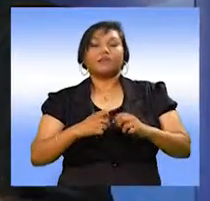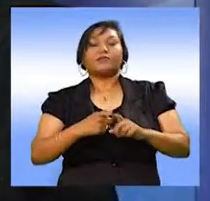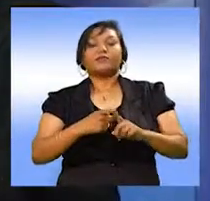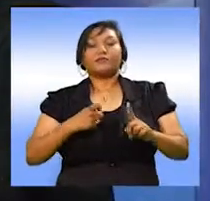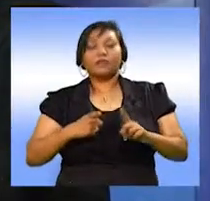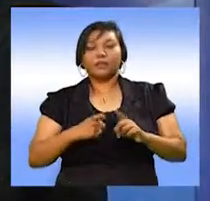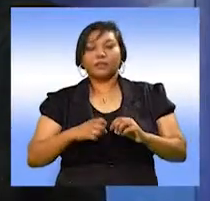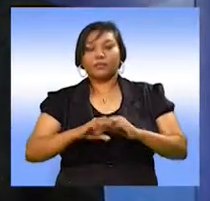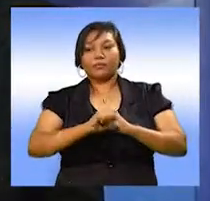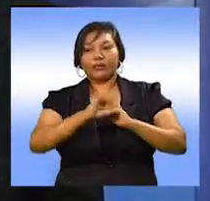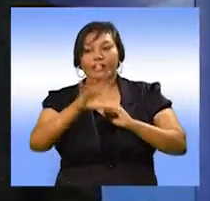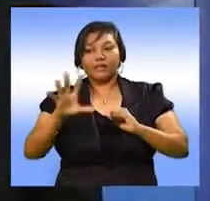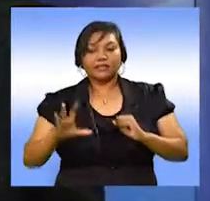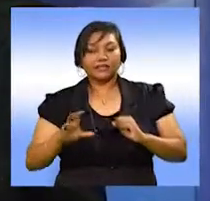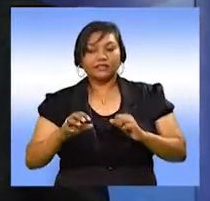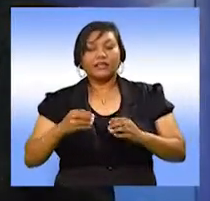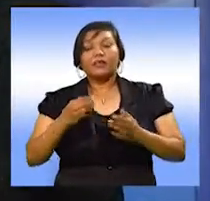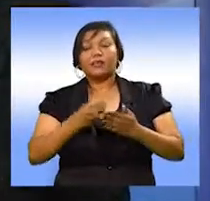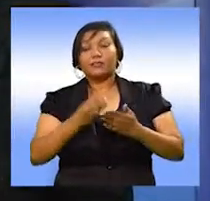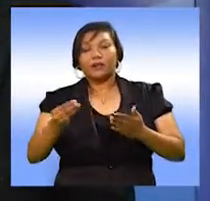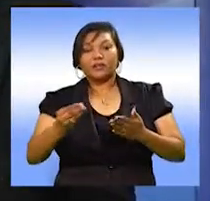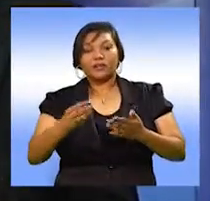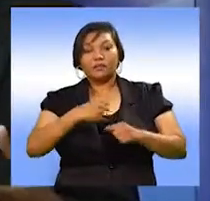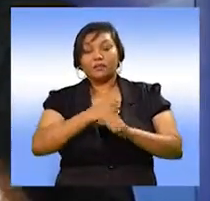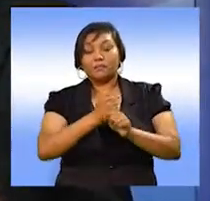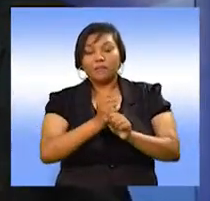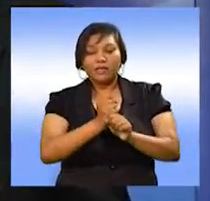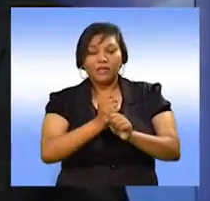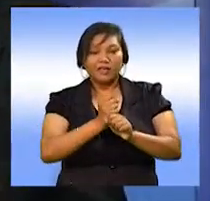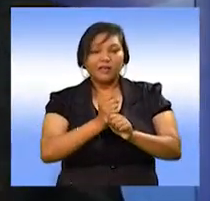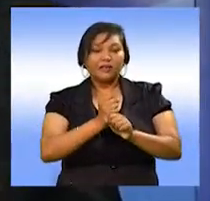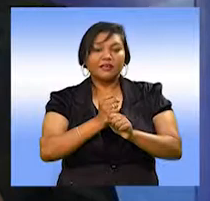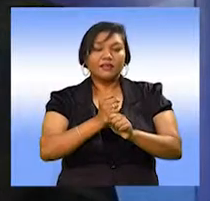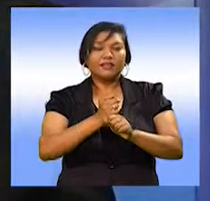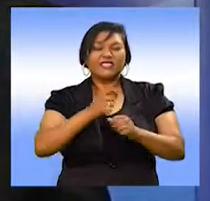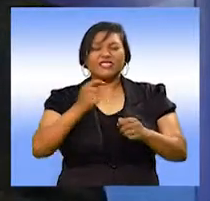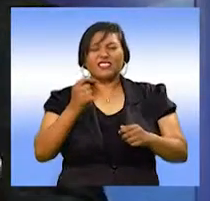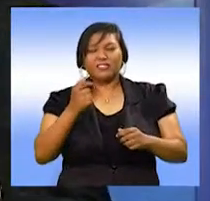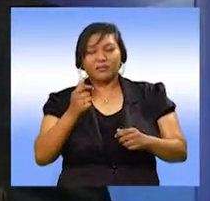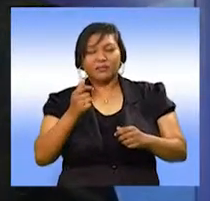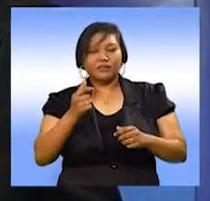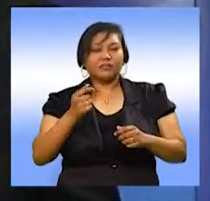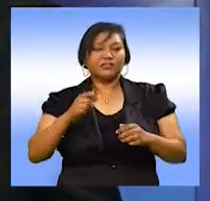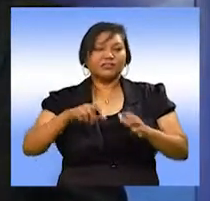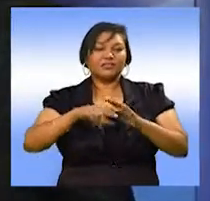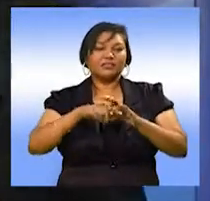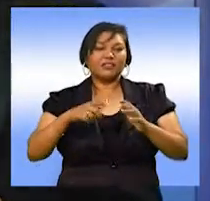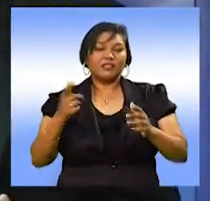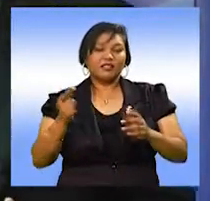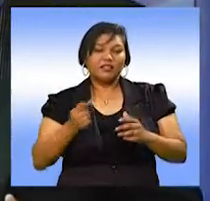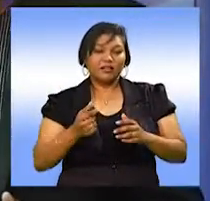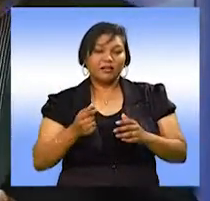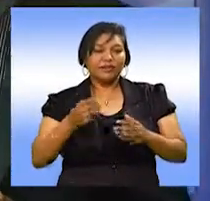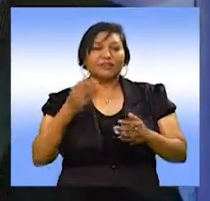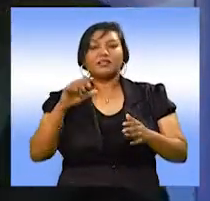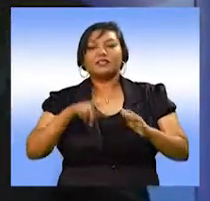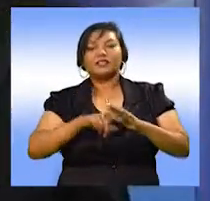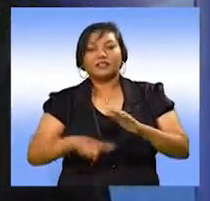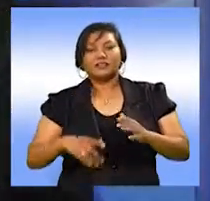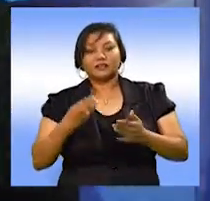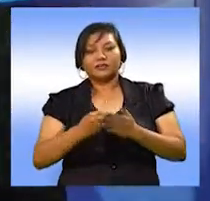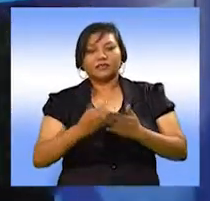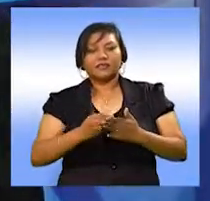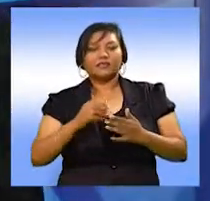end, the earnings from broadcasts are not the highest in terms of for local membership. It's